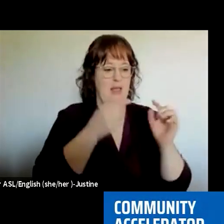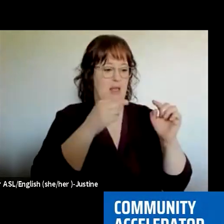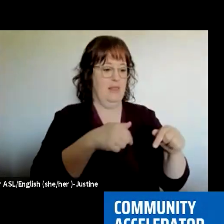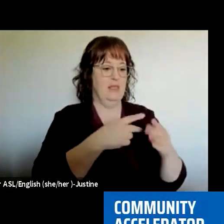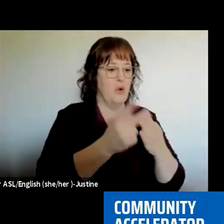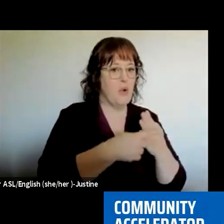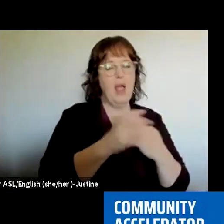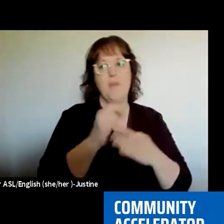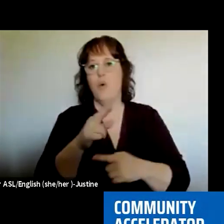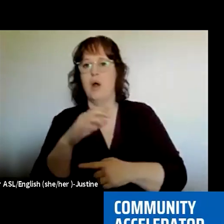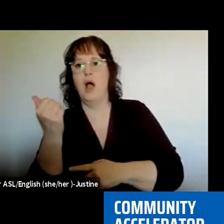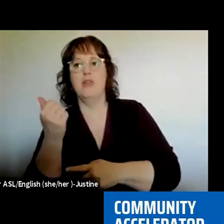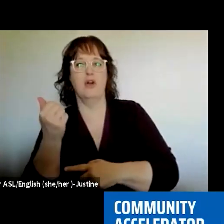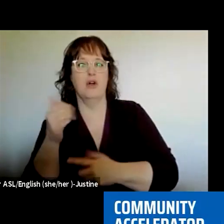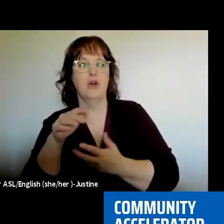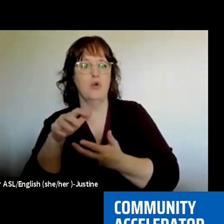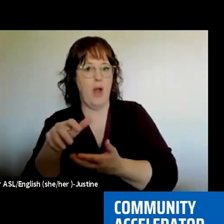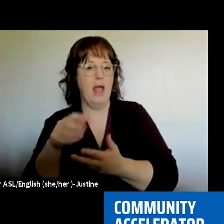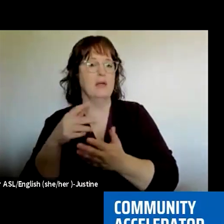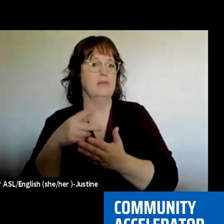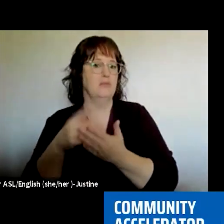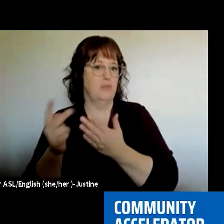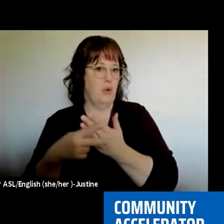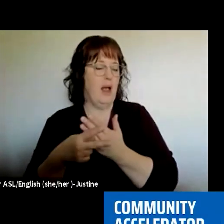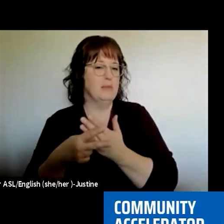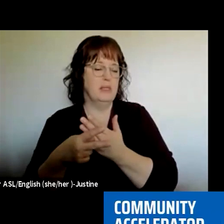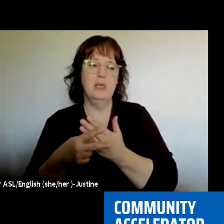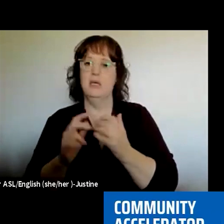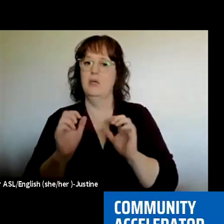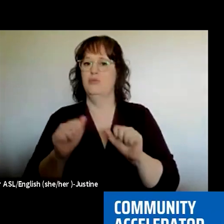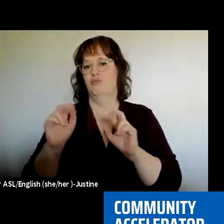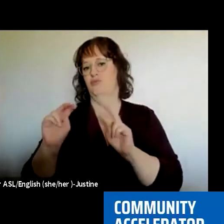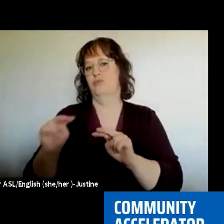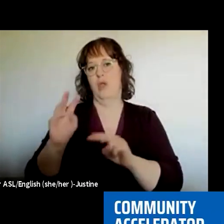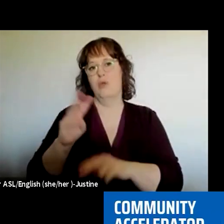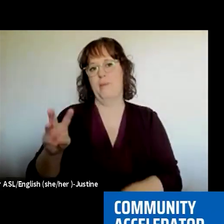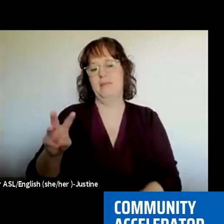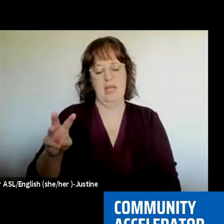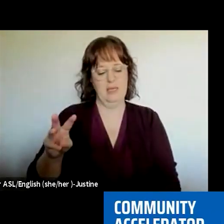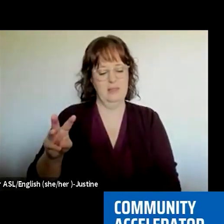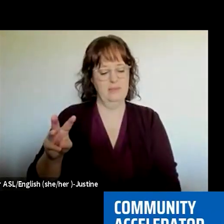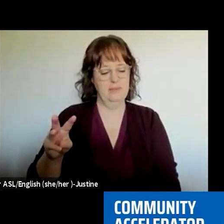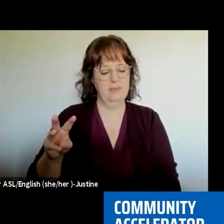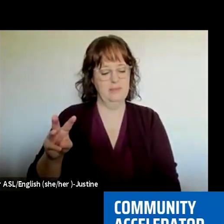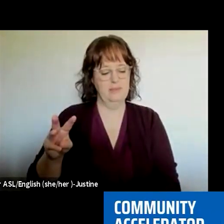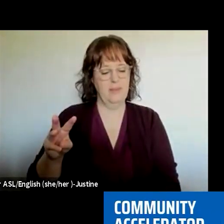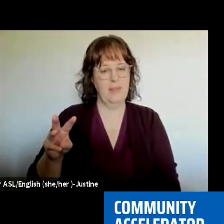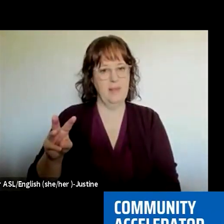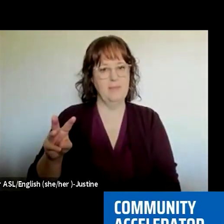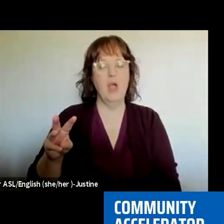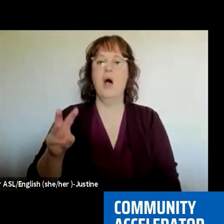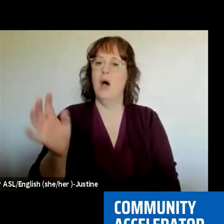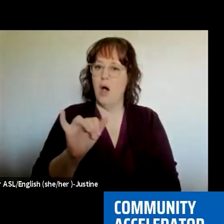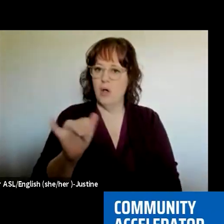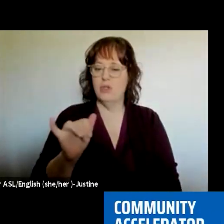offer, stay tuned to our website and what is going on there, and join our statewide